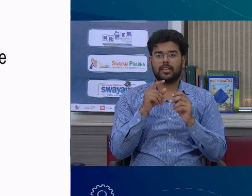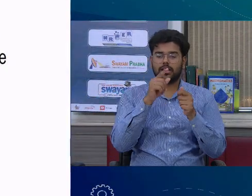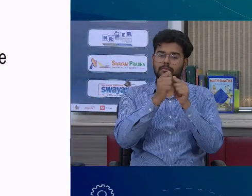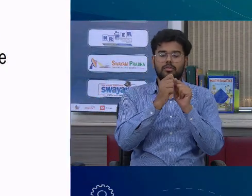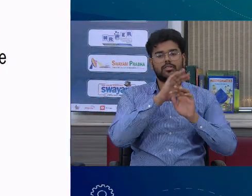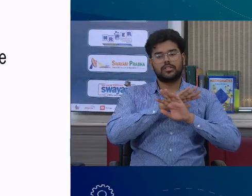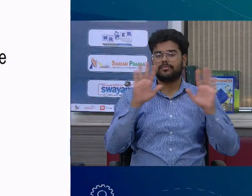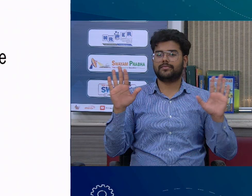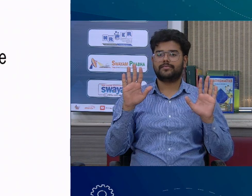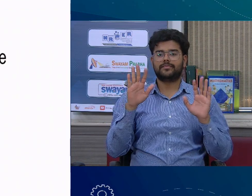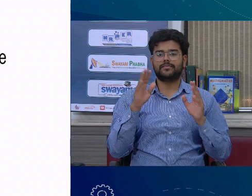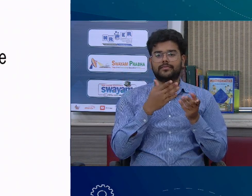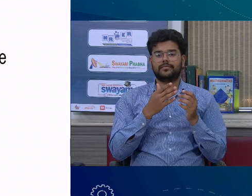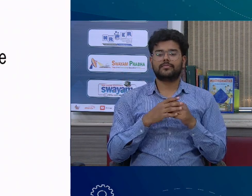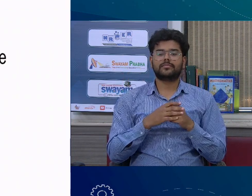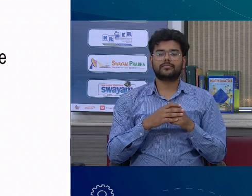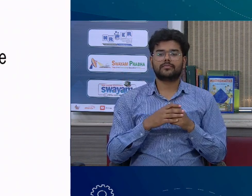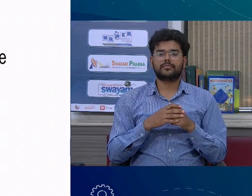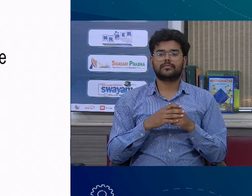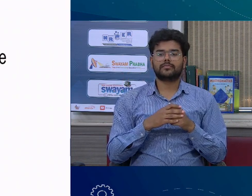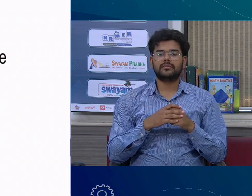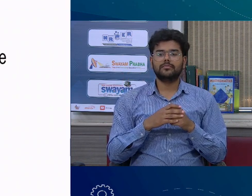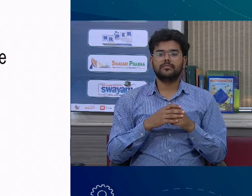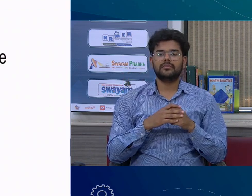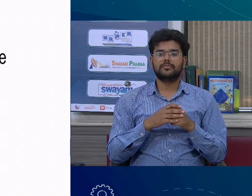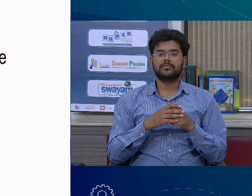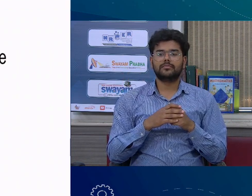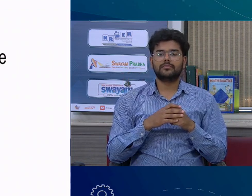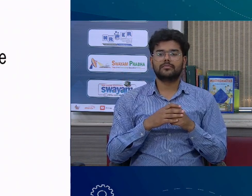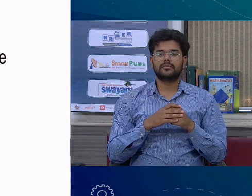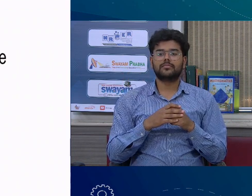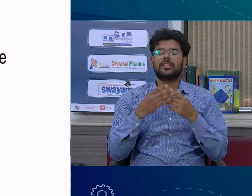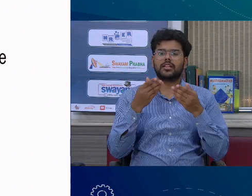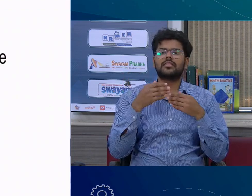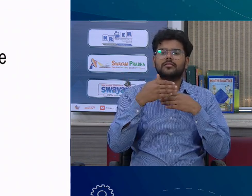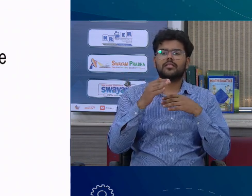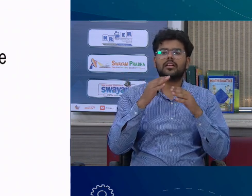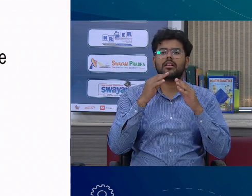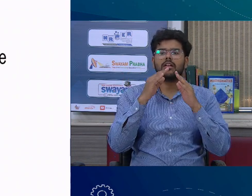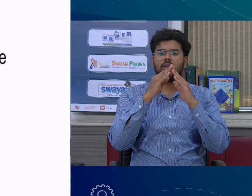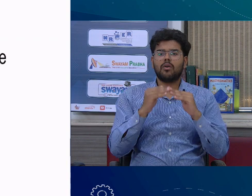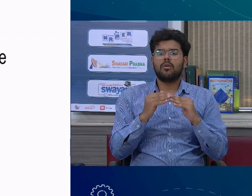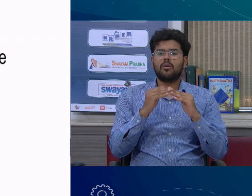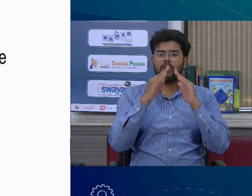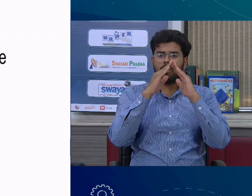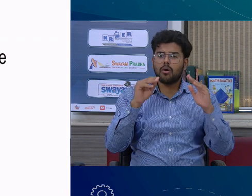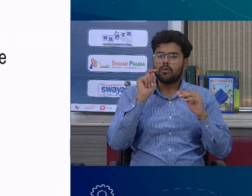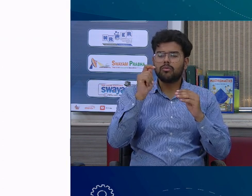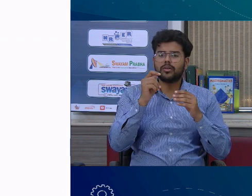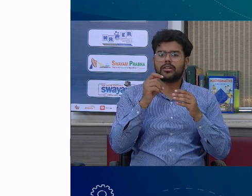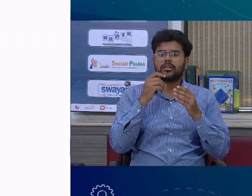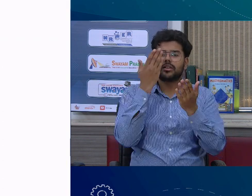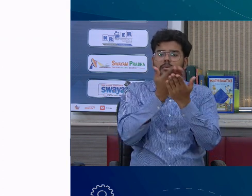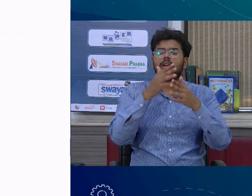have for the children. Okay, can we have some slide for the homework submission format? Yes,